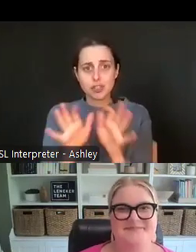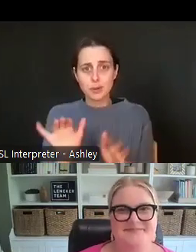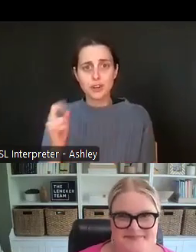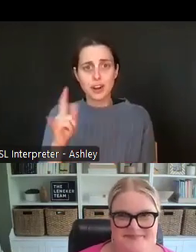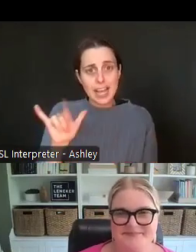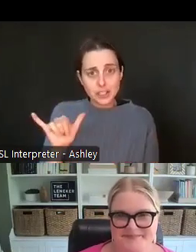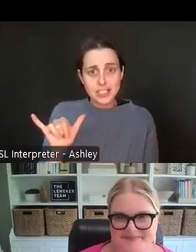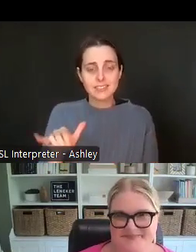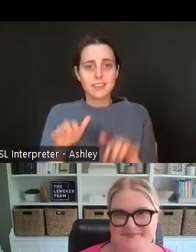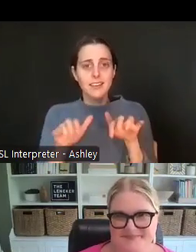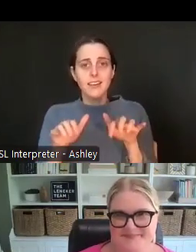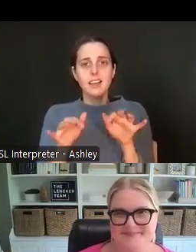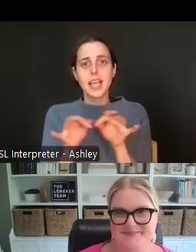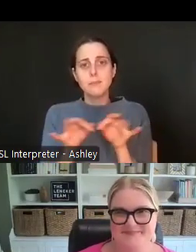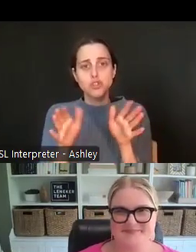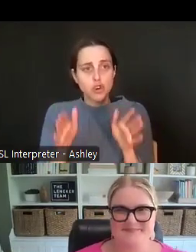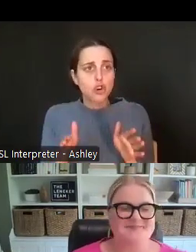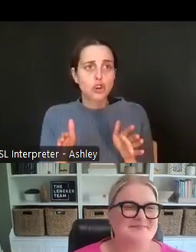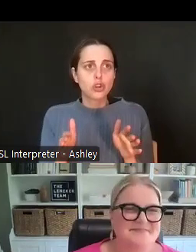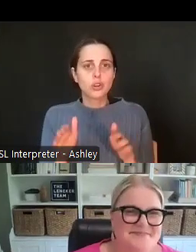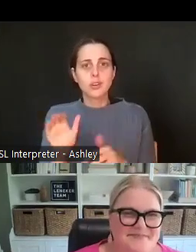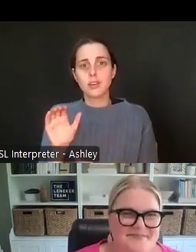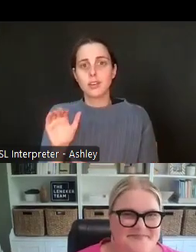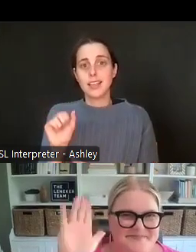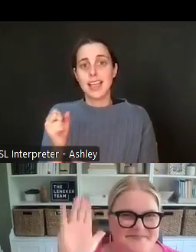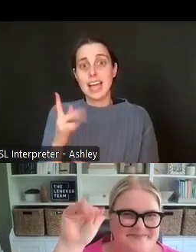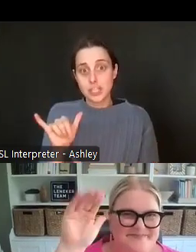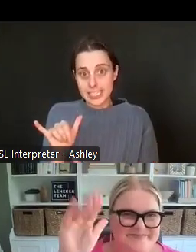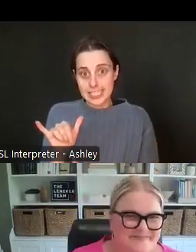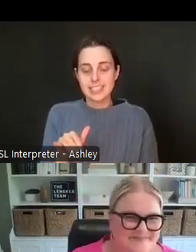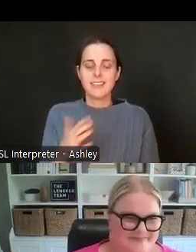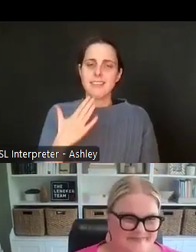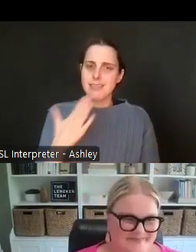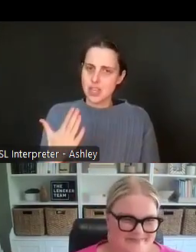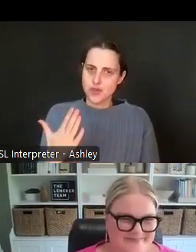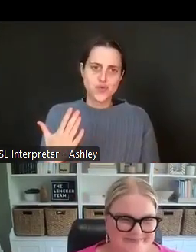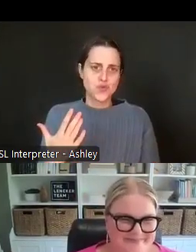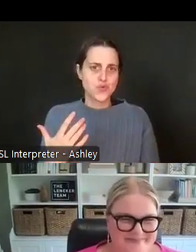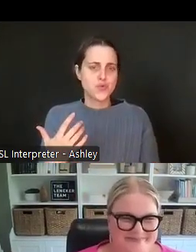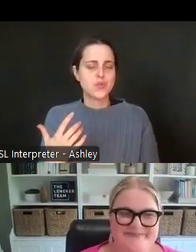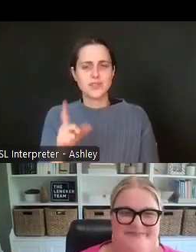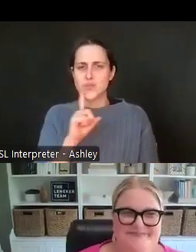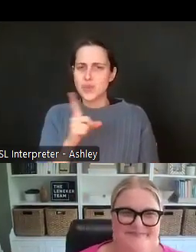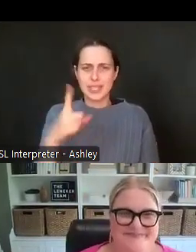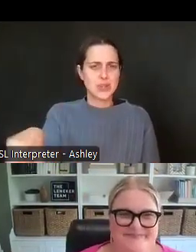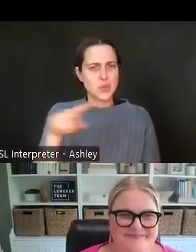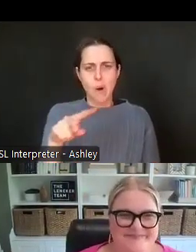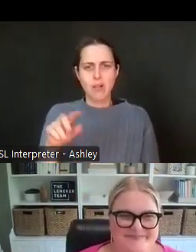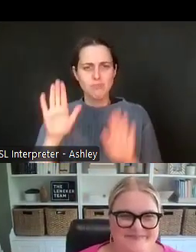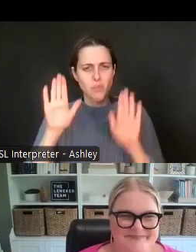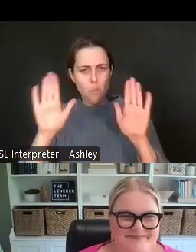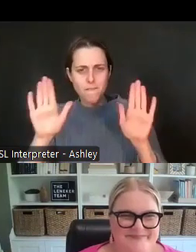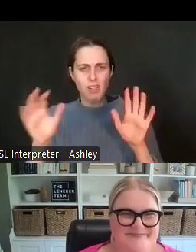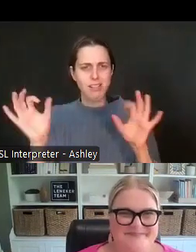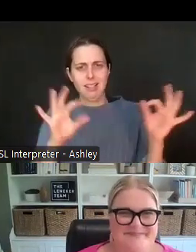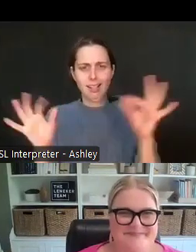CART captioner, Ashley Vishal. Thank you, everyone, for joining. Thank you for all your input. Such a good, engaging session. We're so happy to